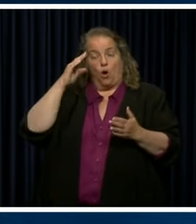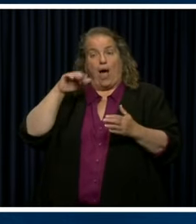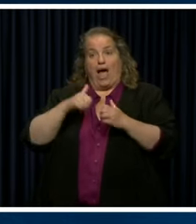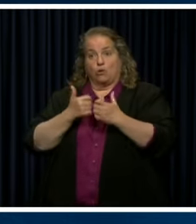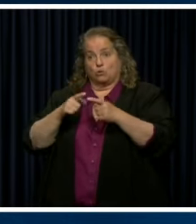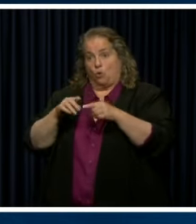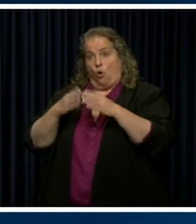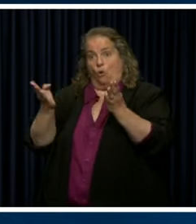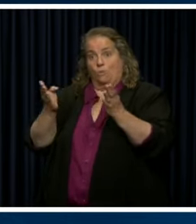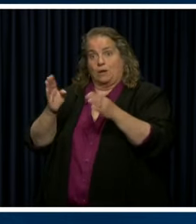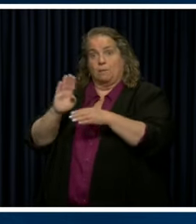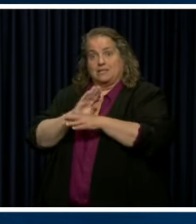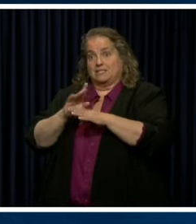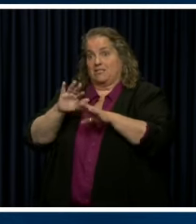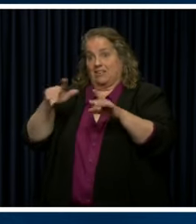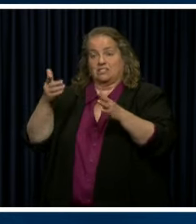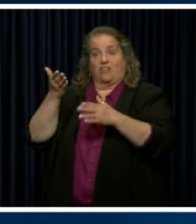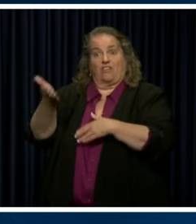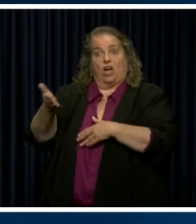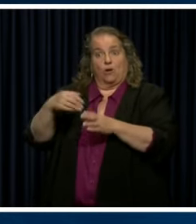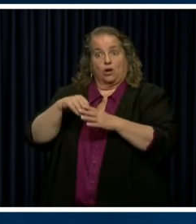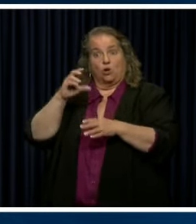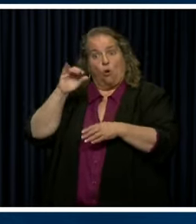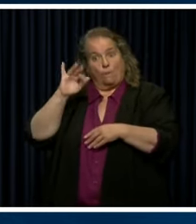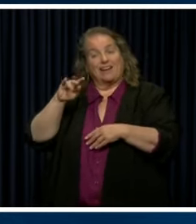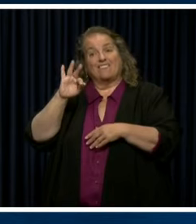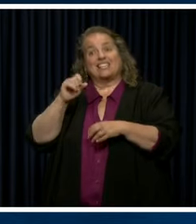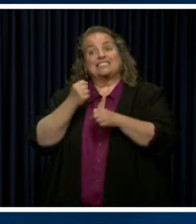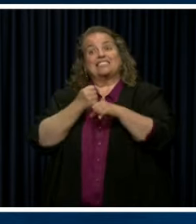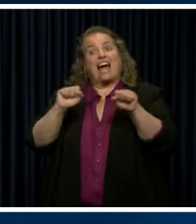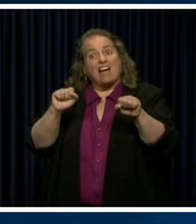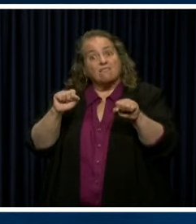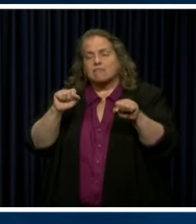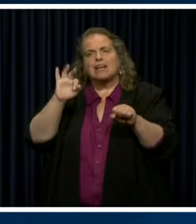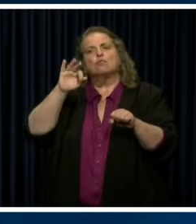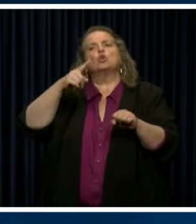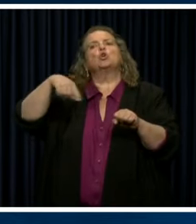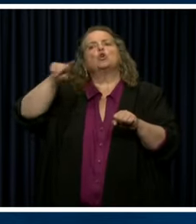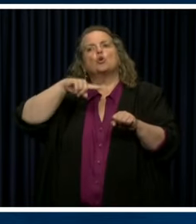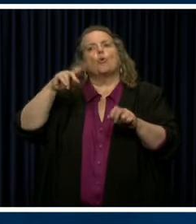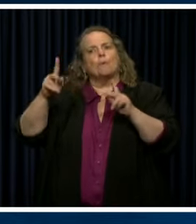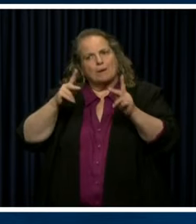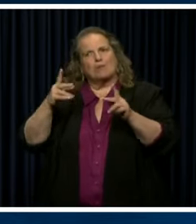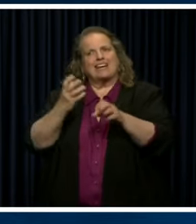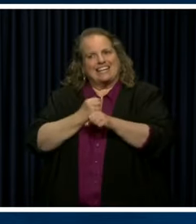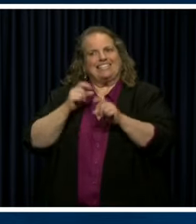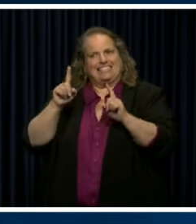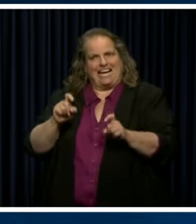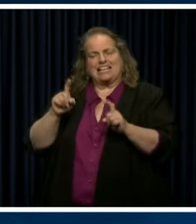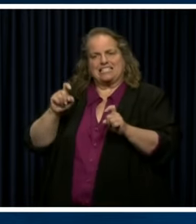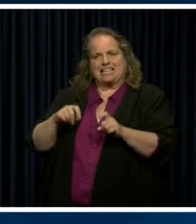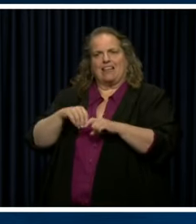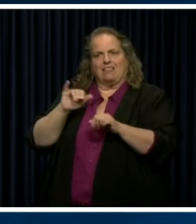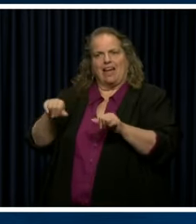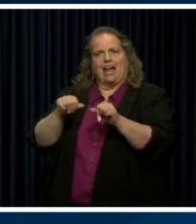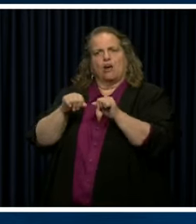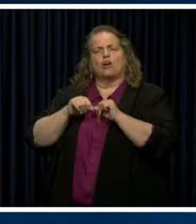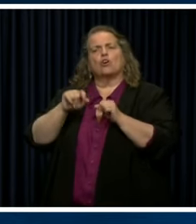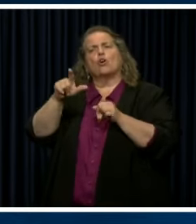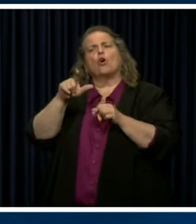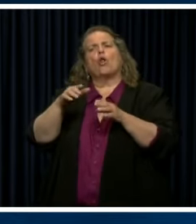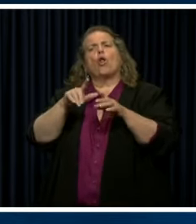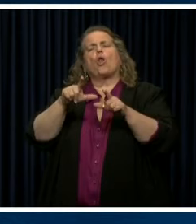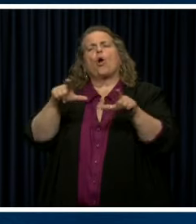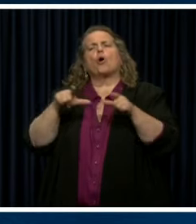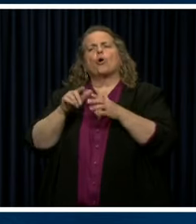up, when we're doing healthy at work, that it's safe is if enough people in the area get tested. So to all the local leaders there, please help us,